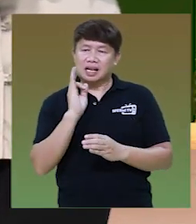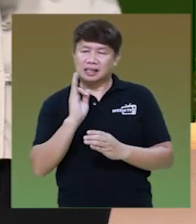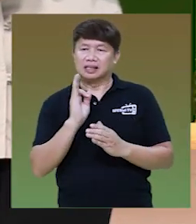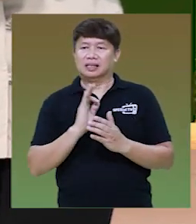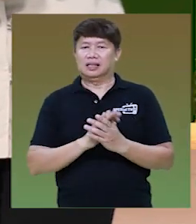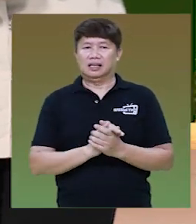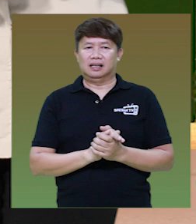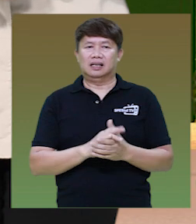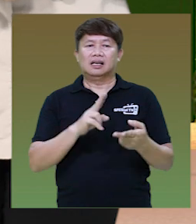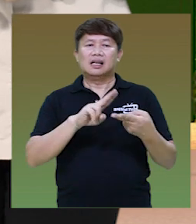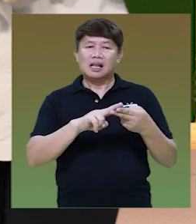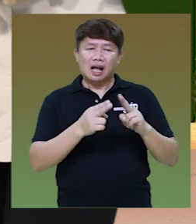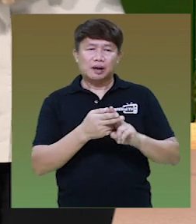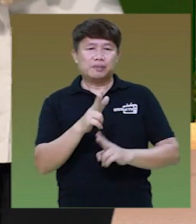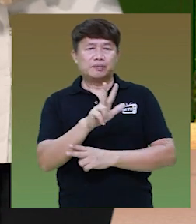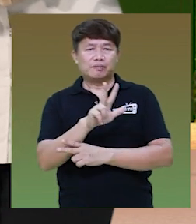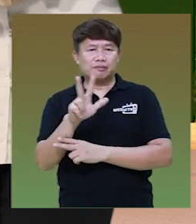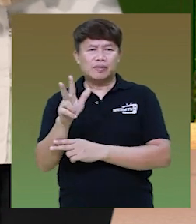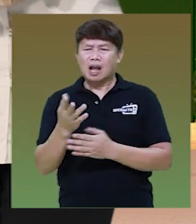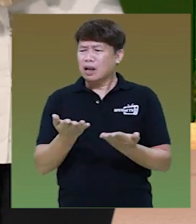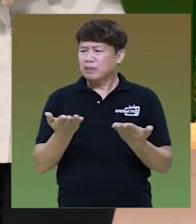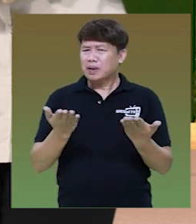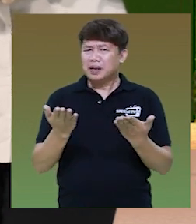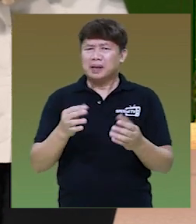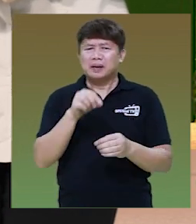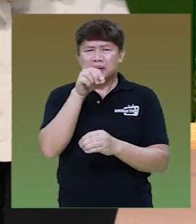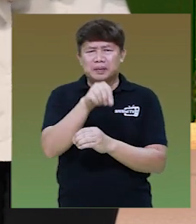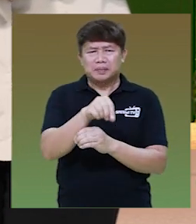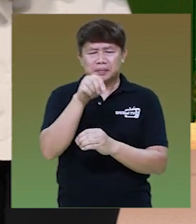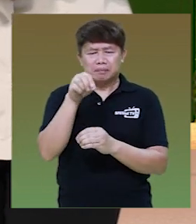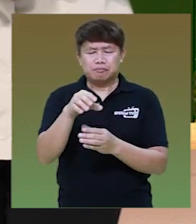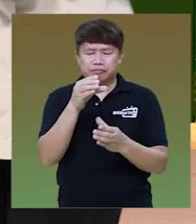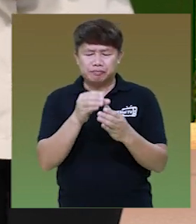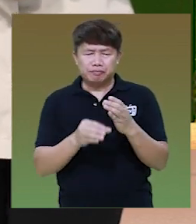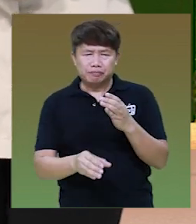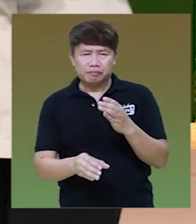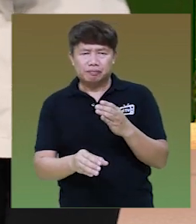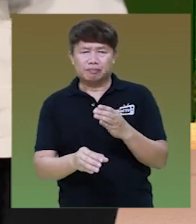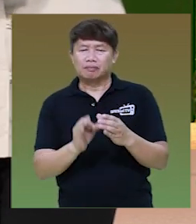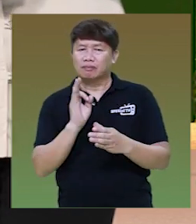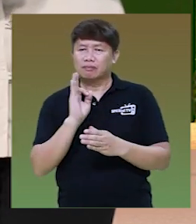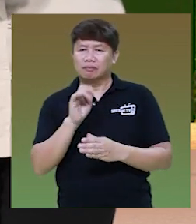Number 3. Where did she plant the carrot seed?